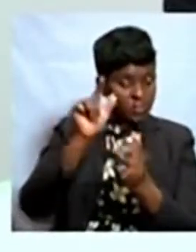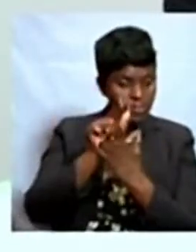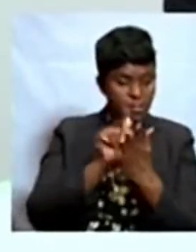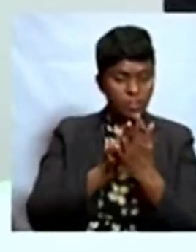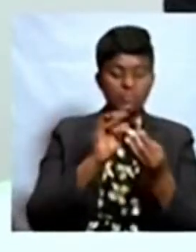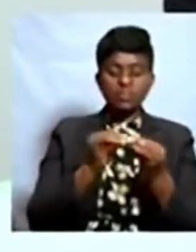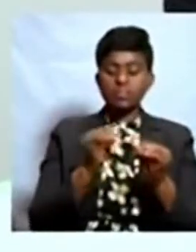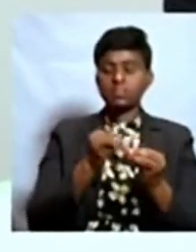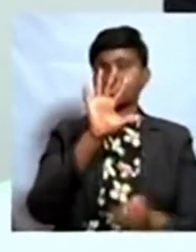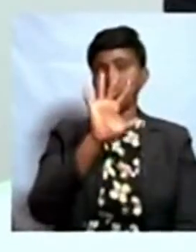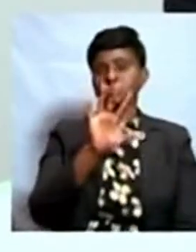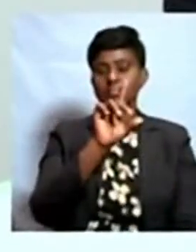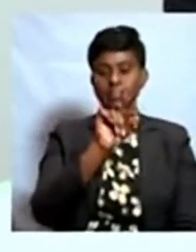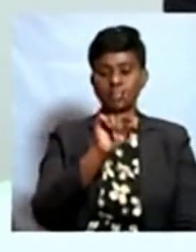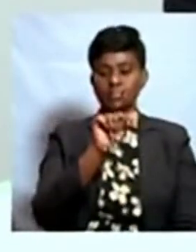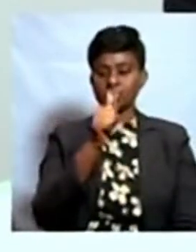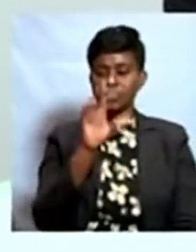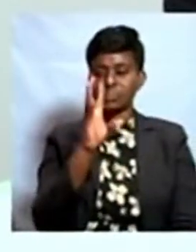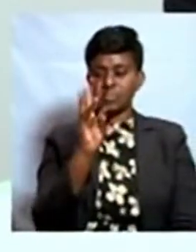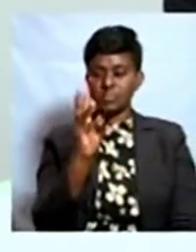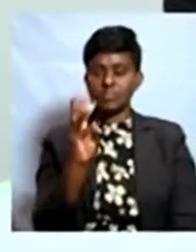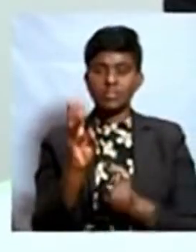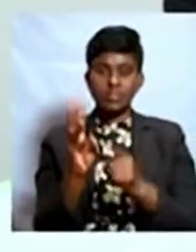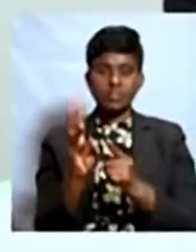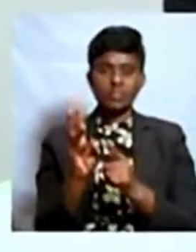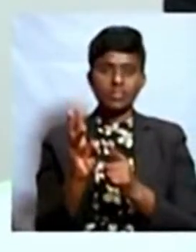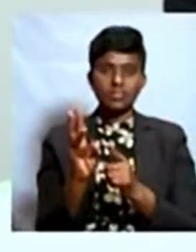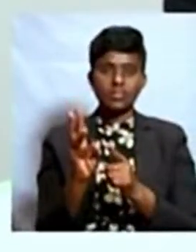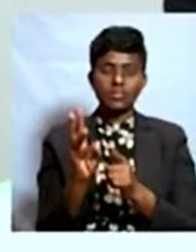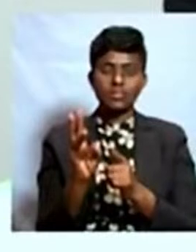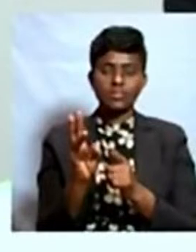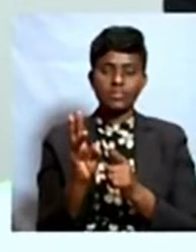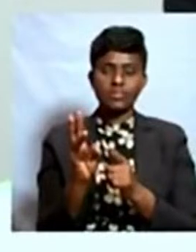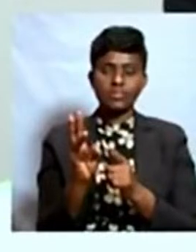5 of 2016